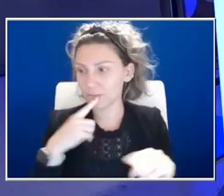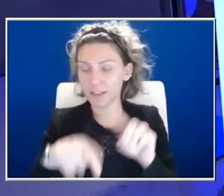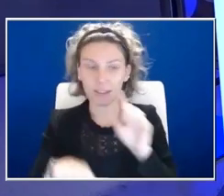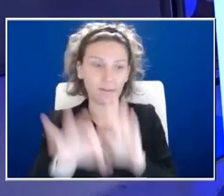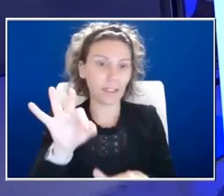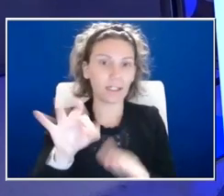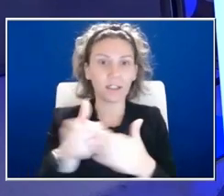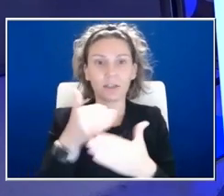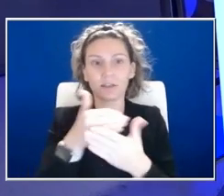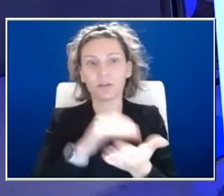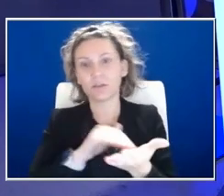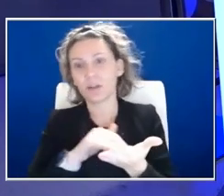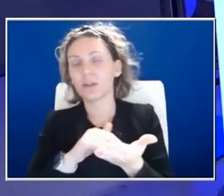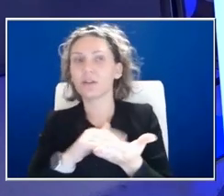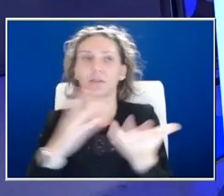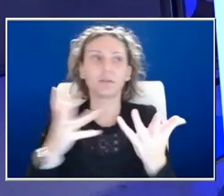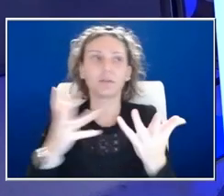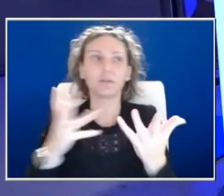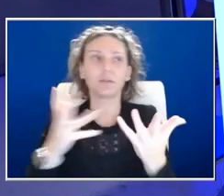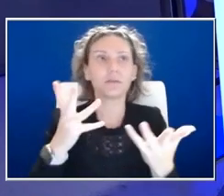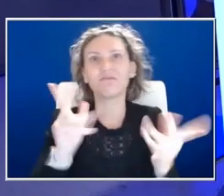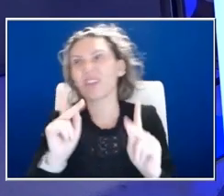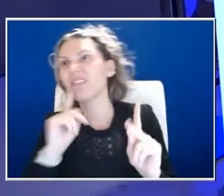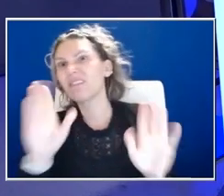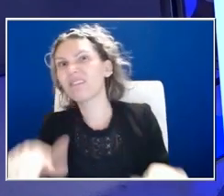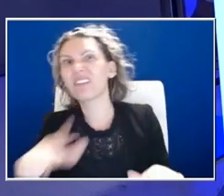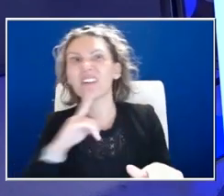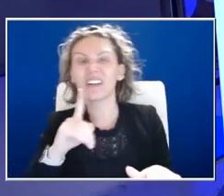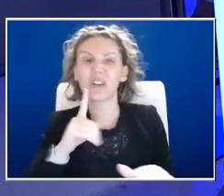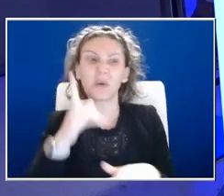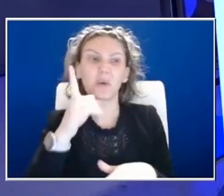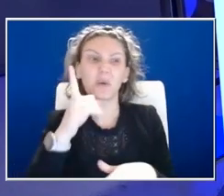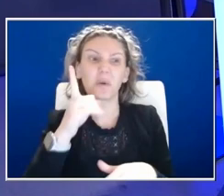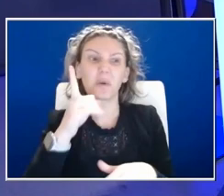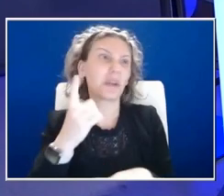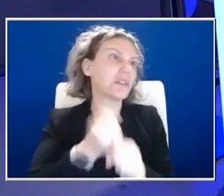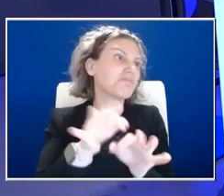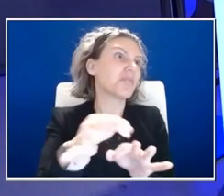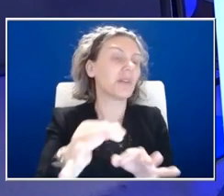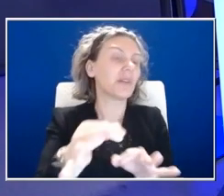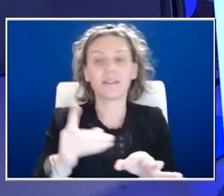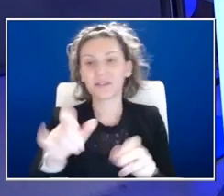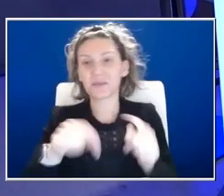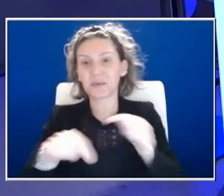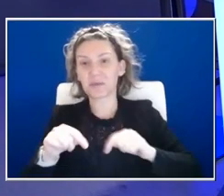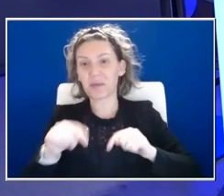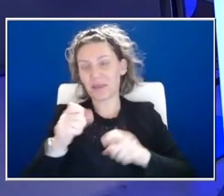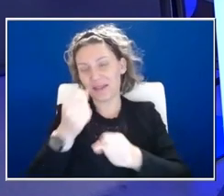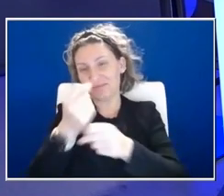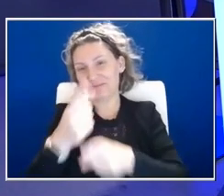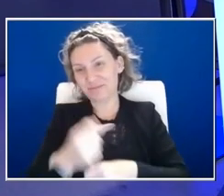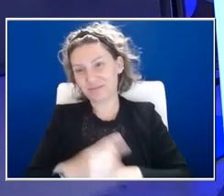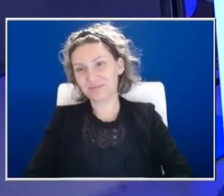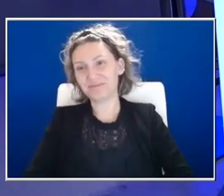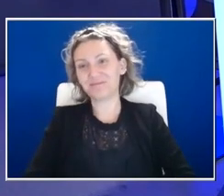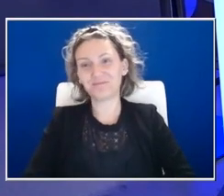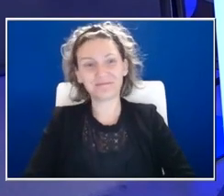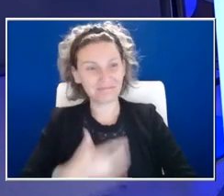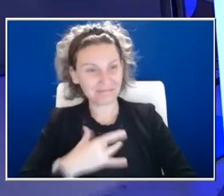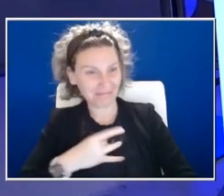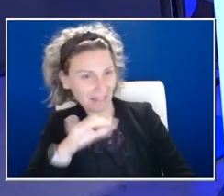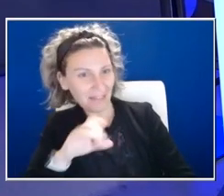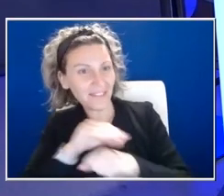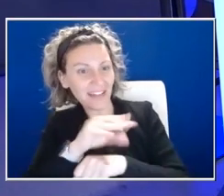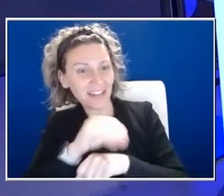I gotta find a new provider. Some people go, and you know, they put it off for a year or two. So that's why we go back to that annual. But I like that advice. Just talk about it.